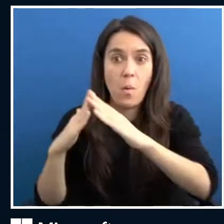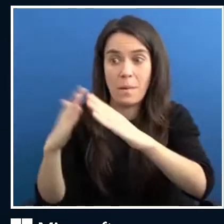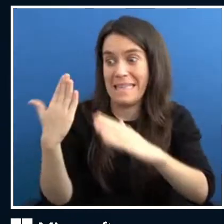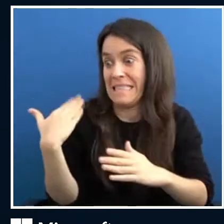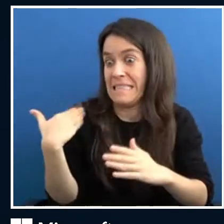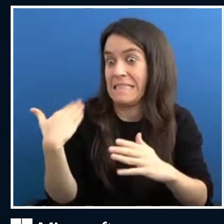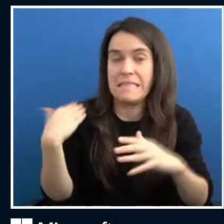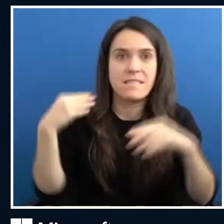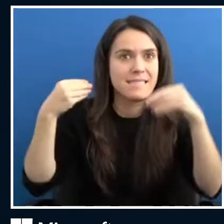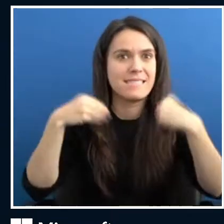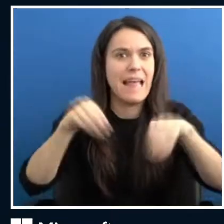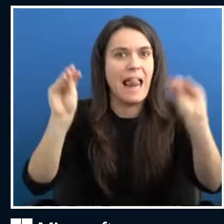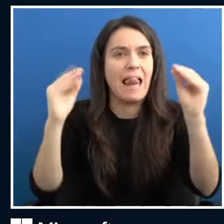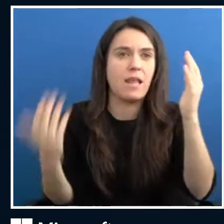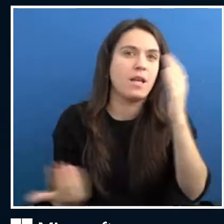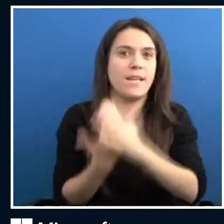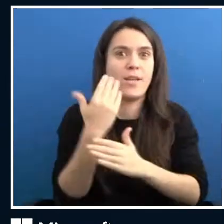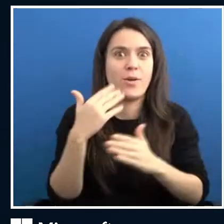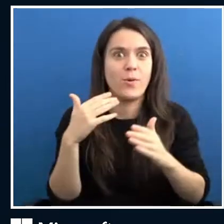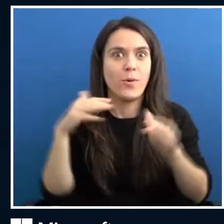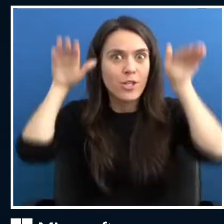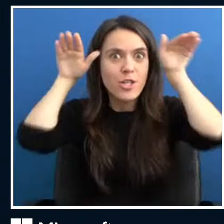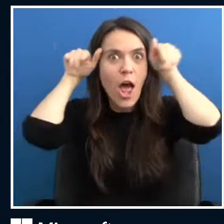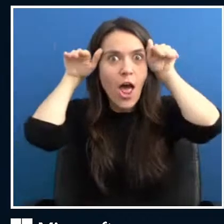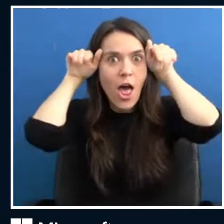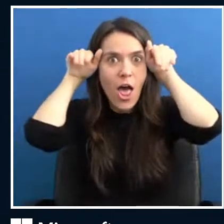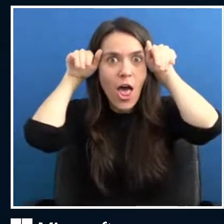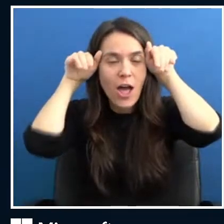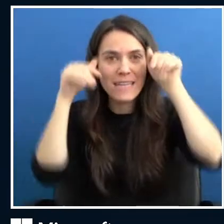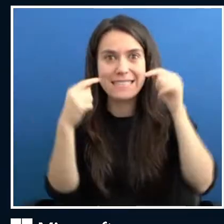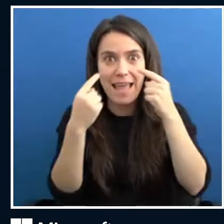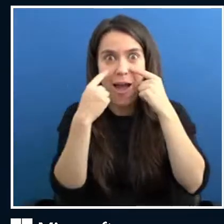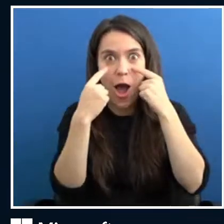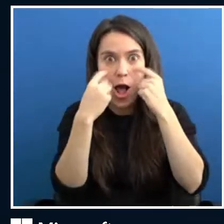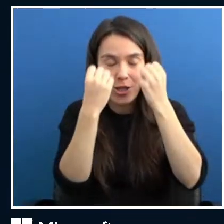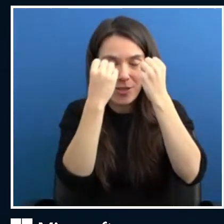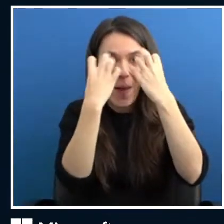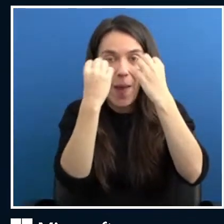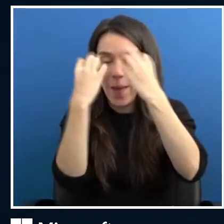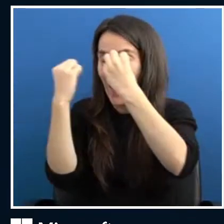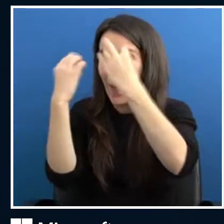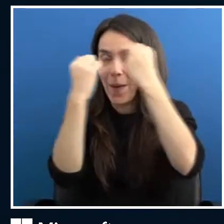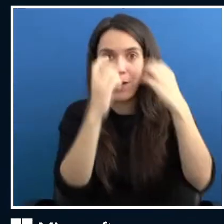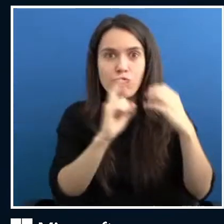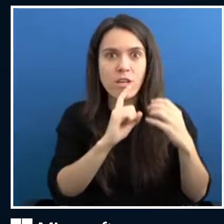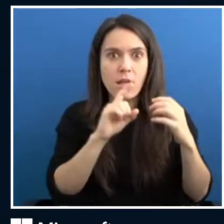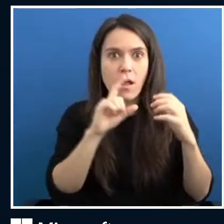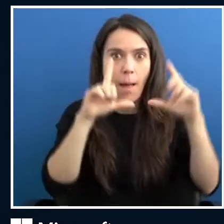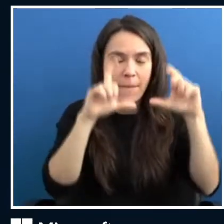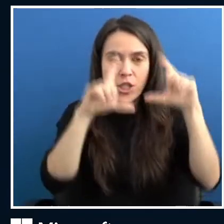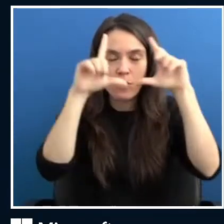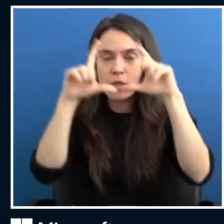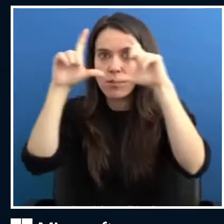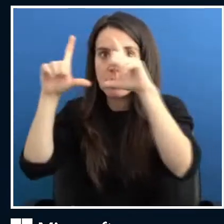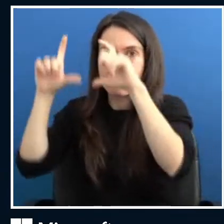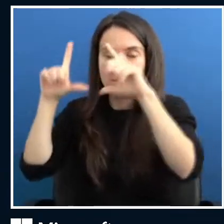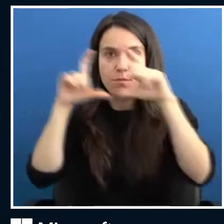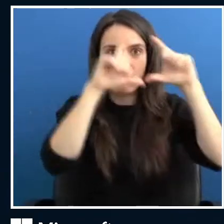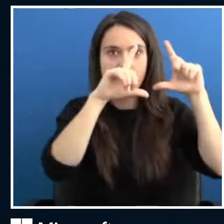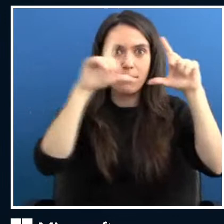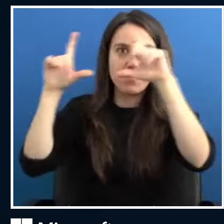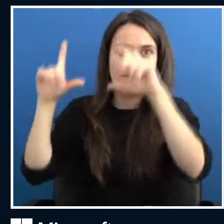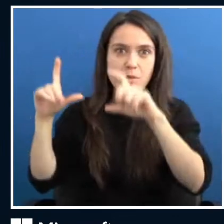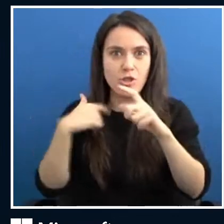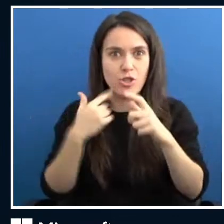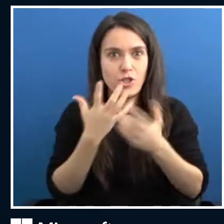the eyes are flashing of the dog. It's just taking photos. And some people were very afraid. Others thought it was cute, and